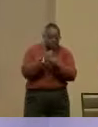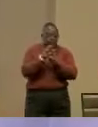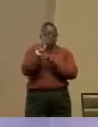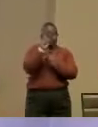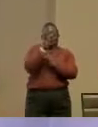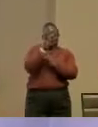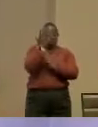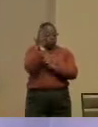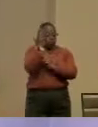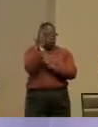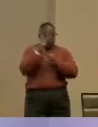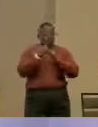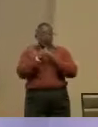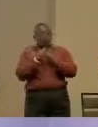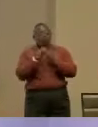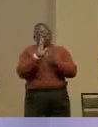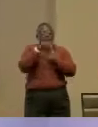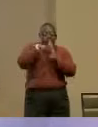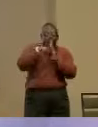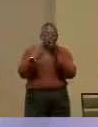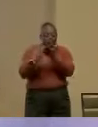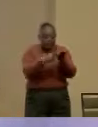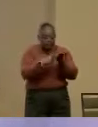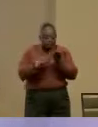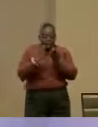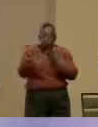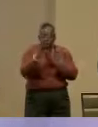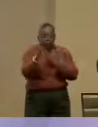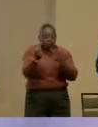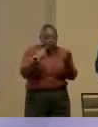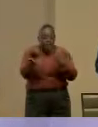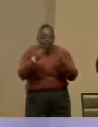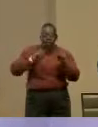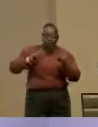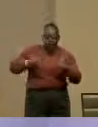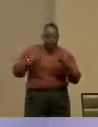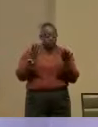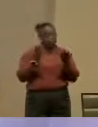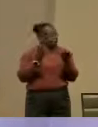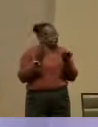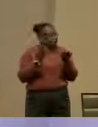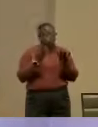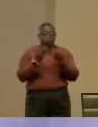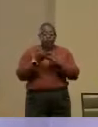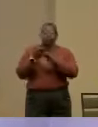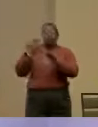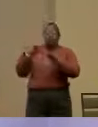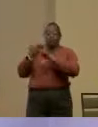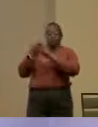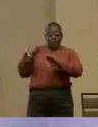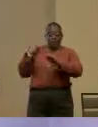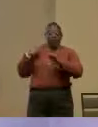want to spend the rest of the time, another half hour, answering your questions because in previous